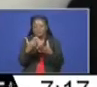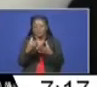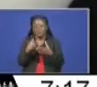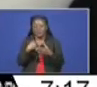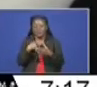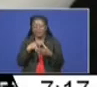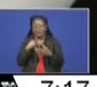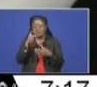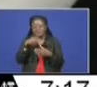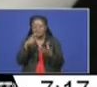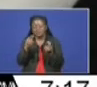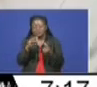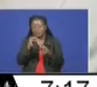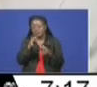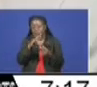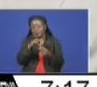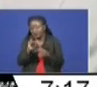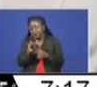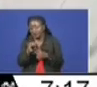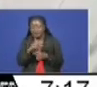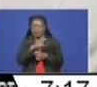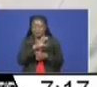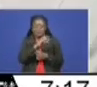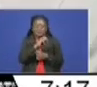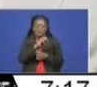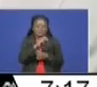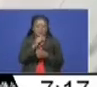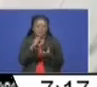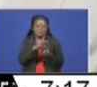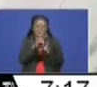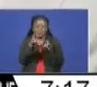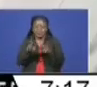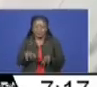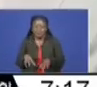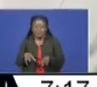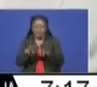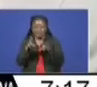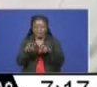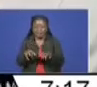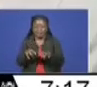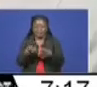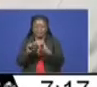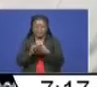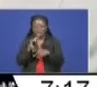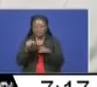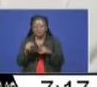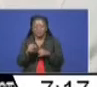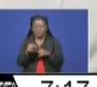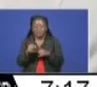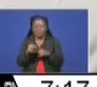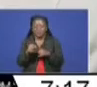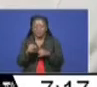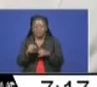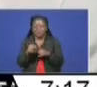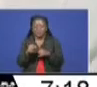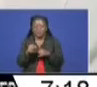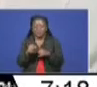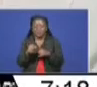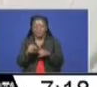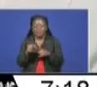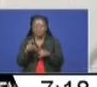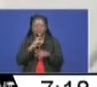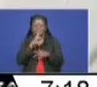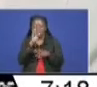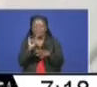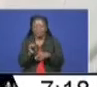MRIs, I had to do CT scans and stuff like that. Now that's when reality set in, that this thing